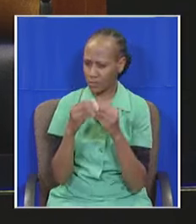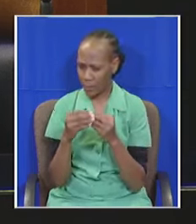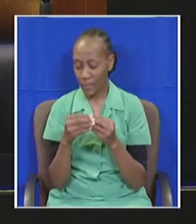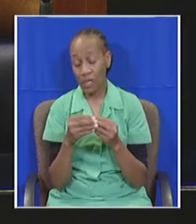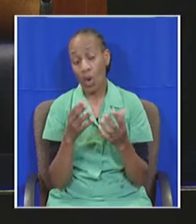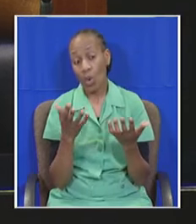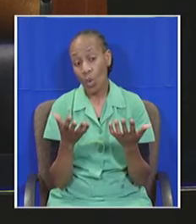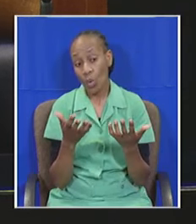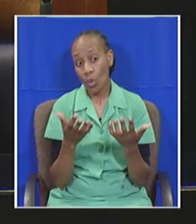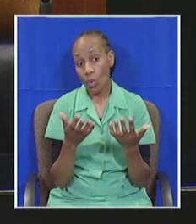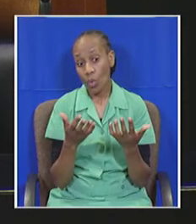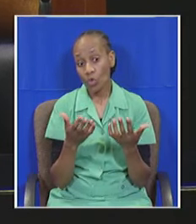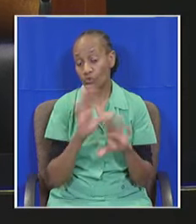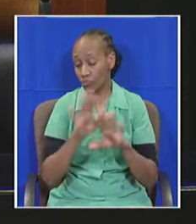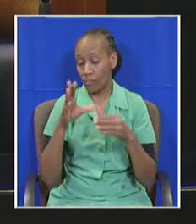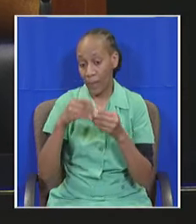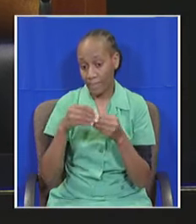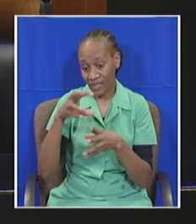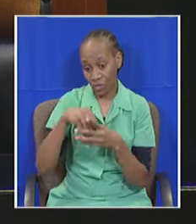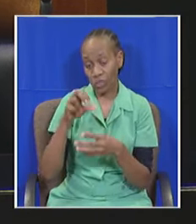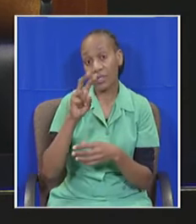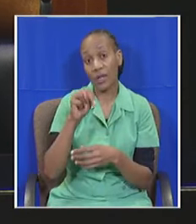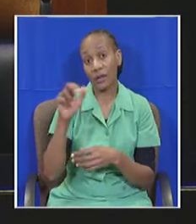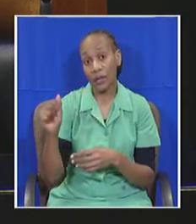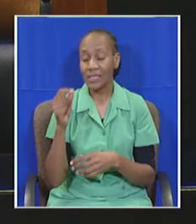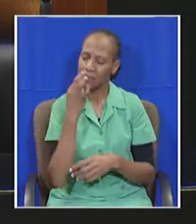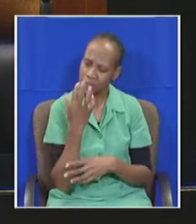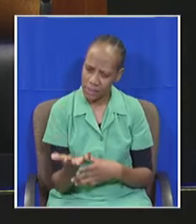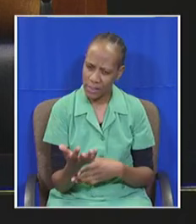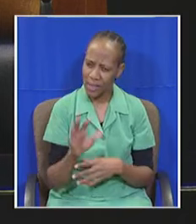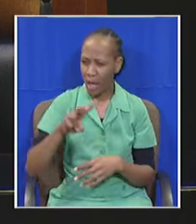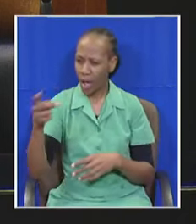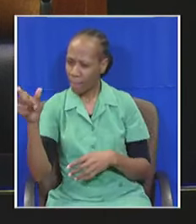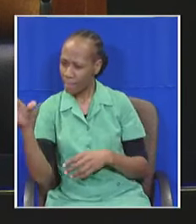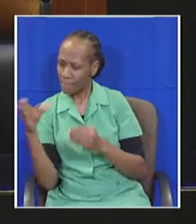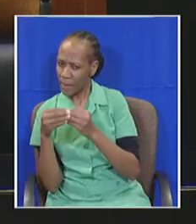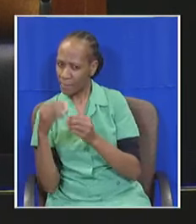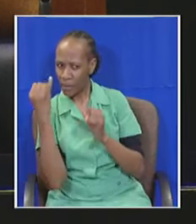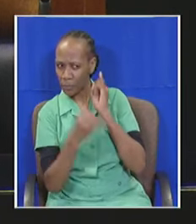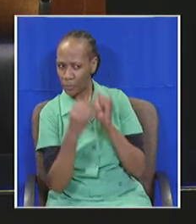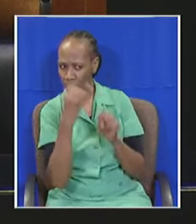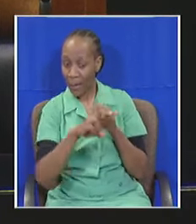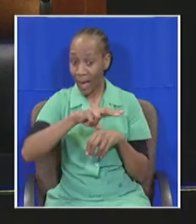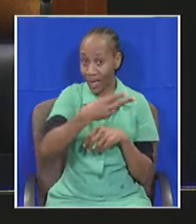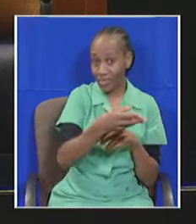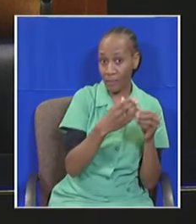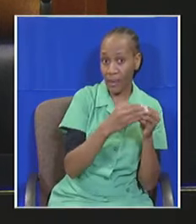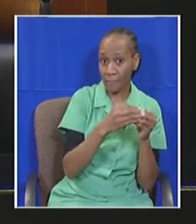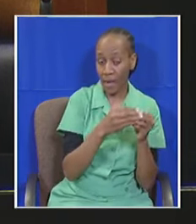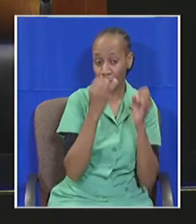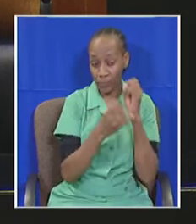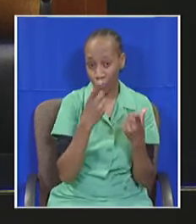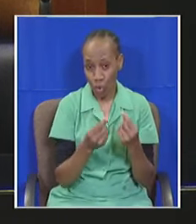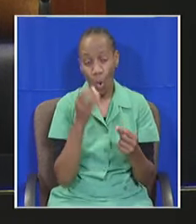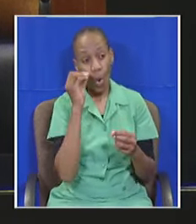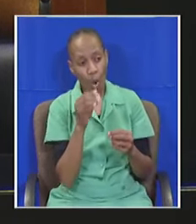of the Assembly. And it states that no member may impute improper motives to any other member or cast